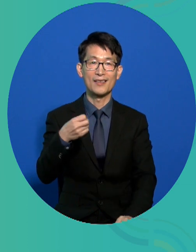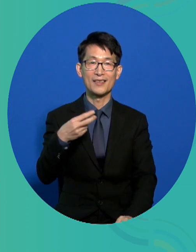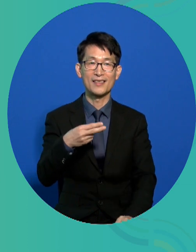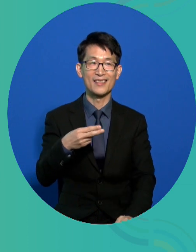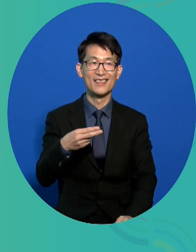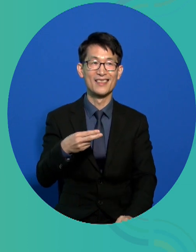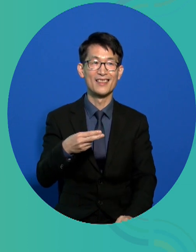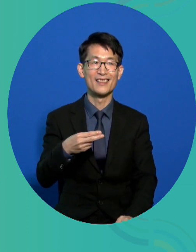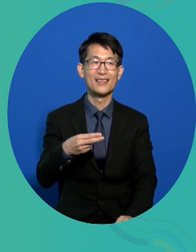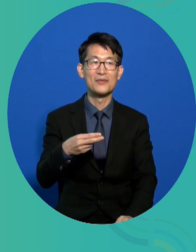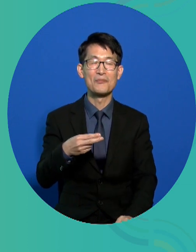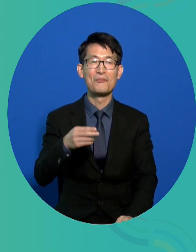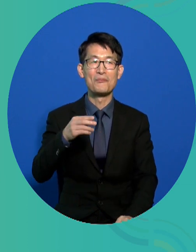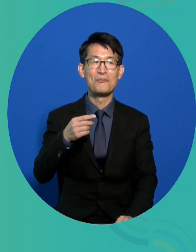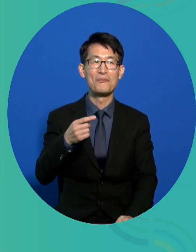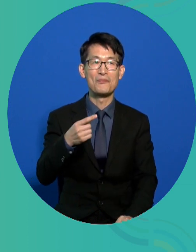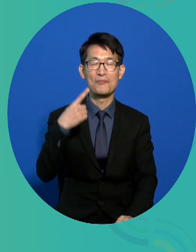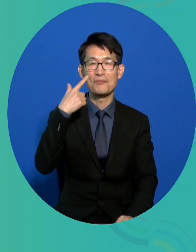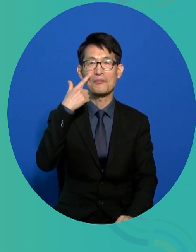My name is Park Won-jin.